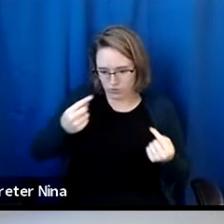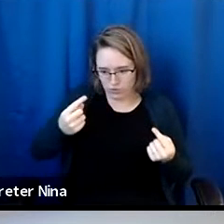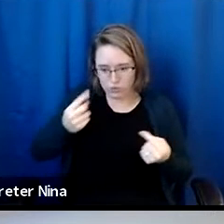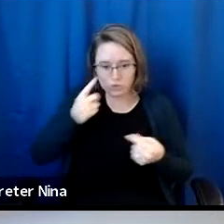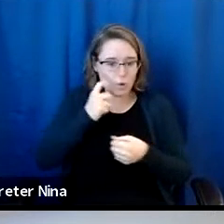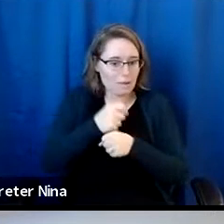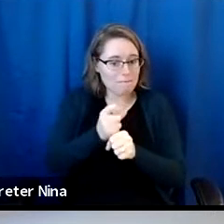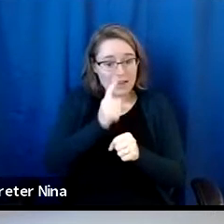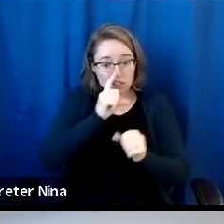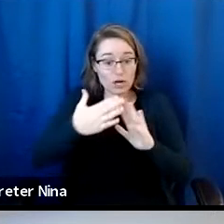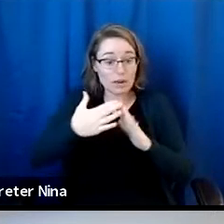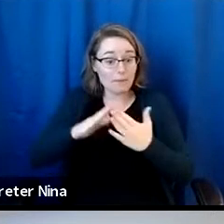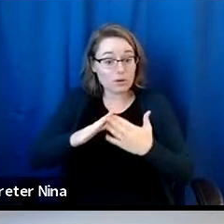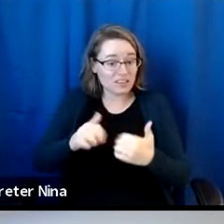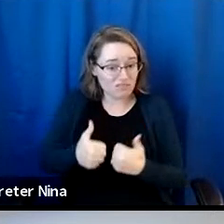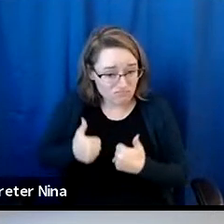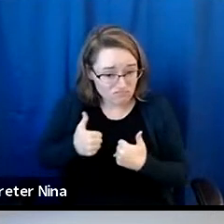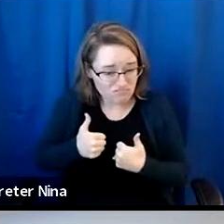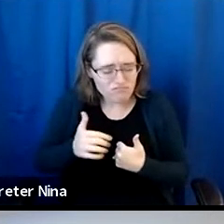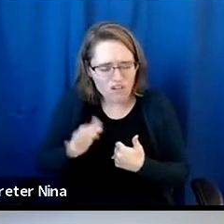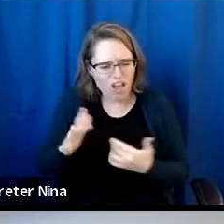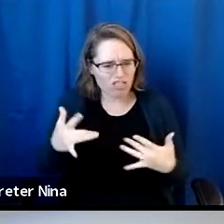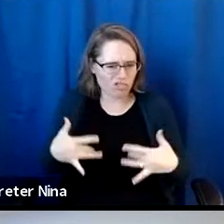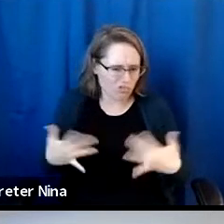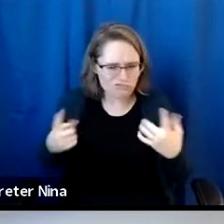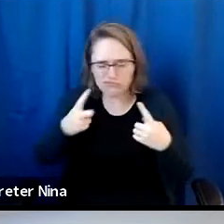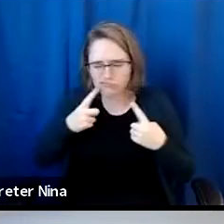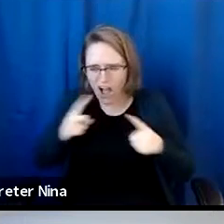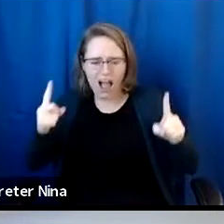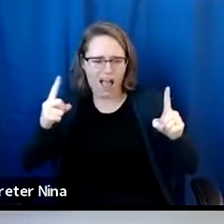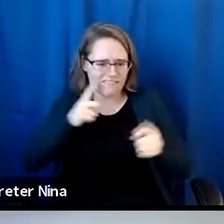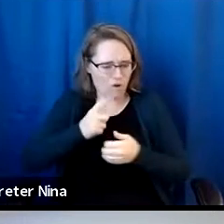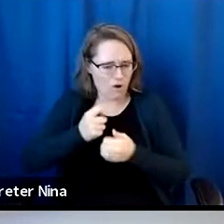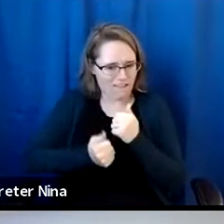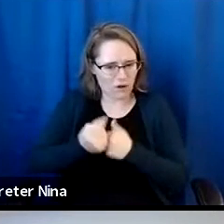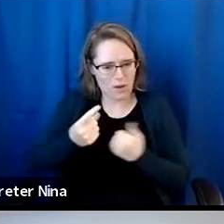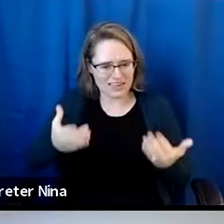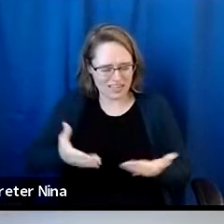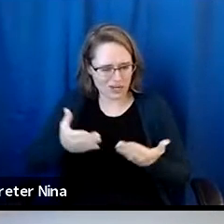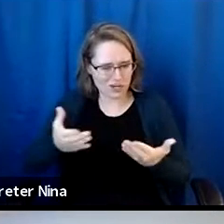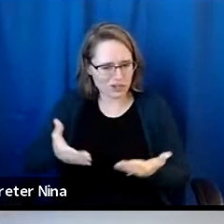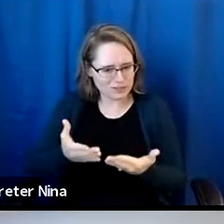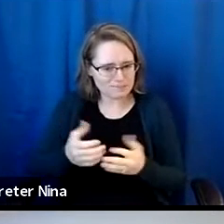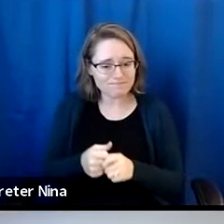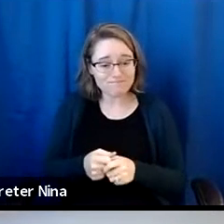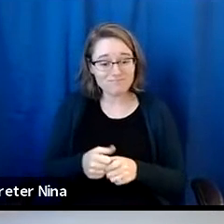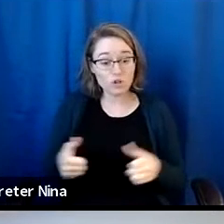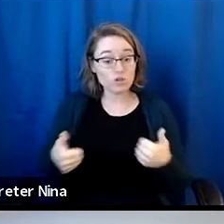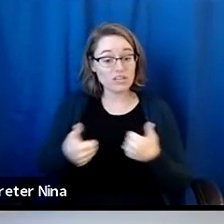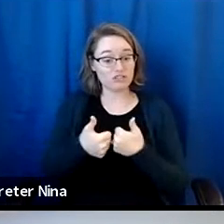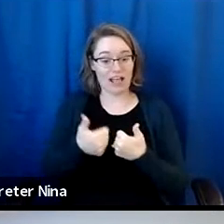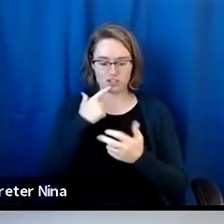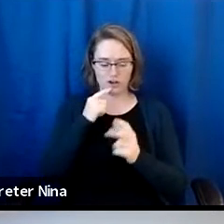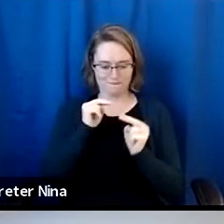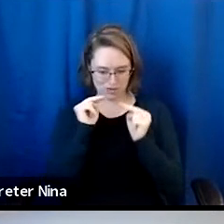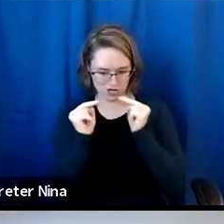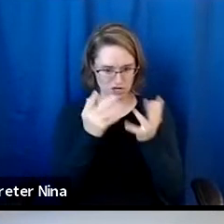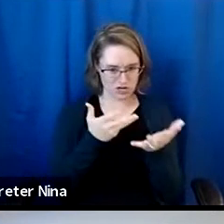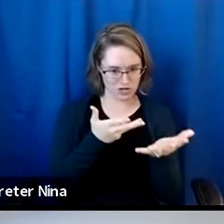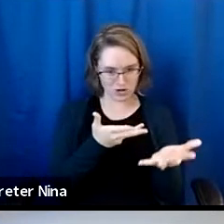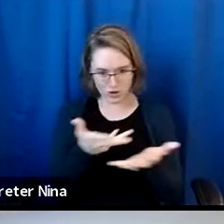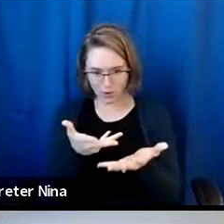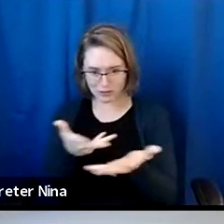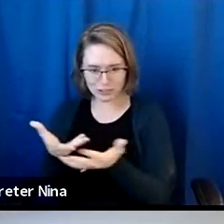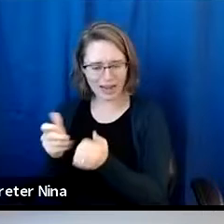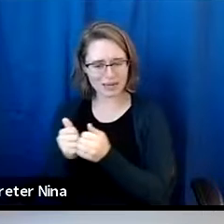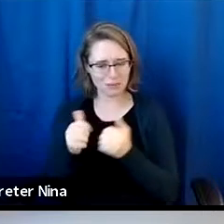not just survive, but thrive for everyone that is there. And so the challenge of negotiating with groups of